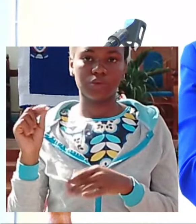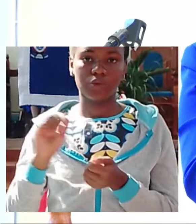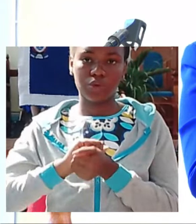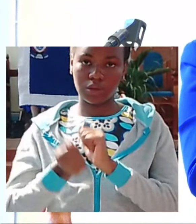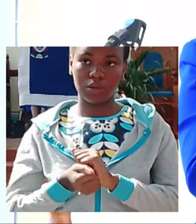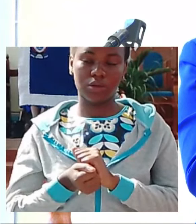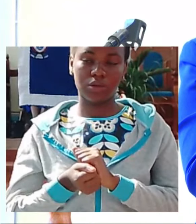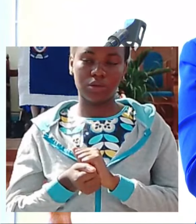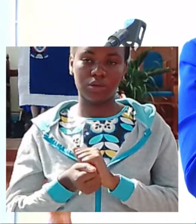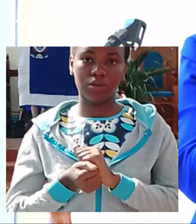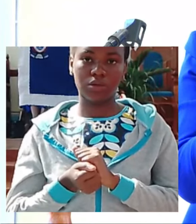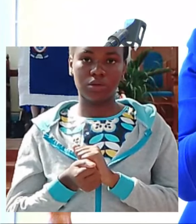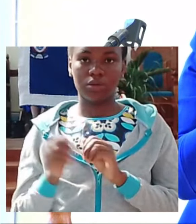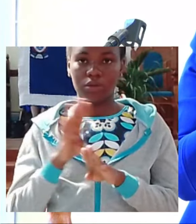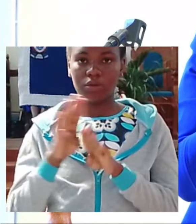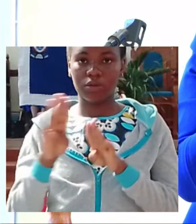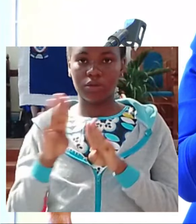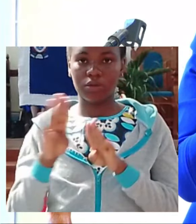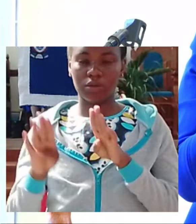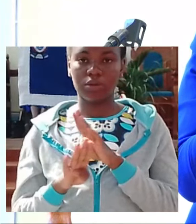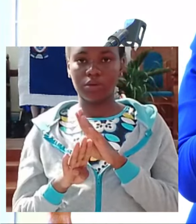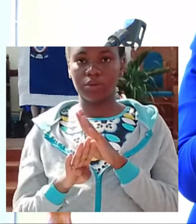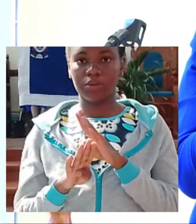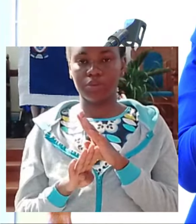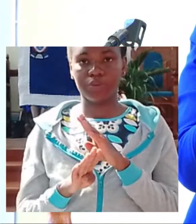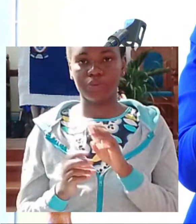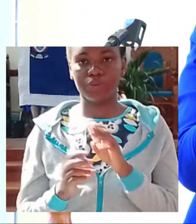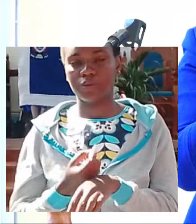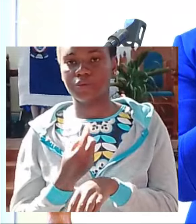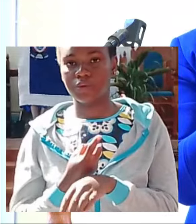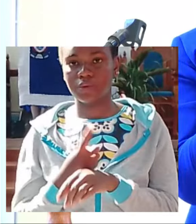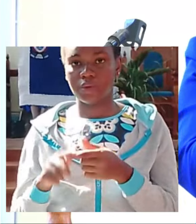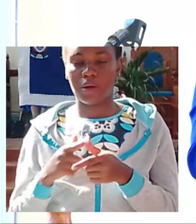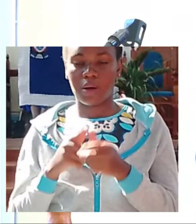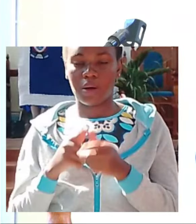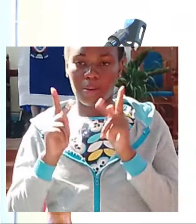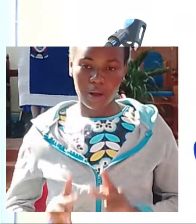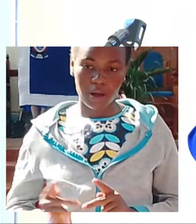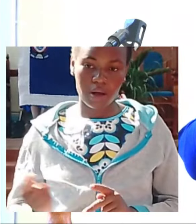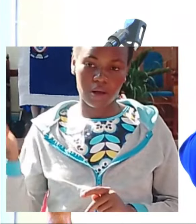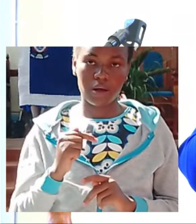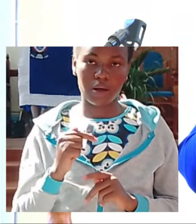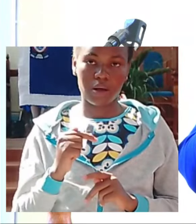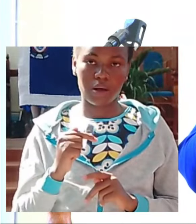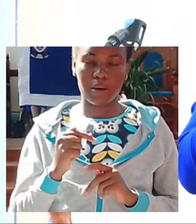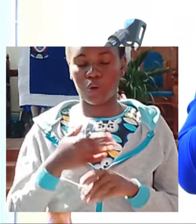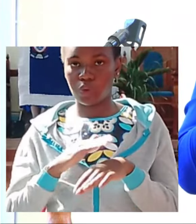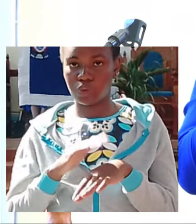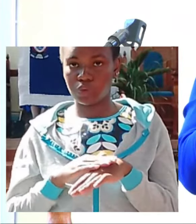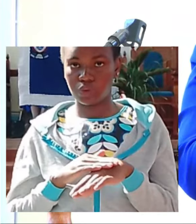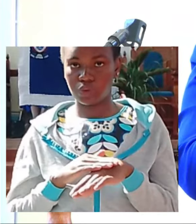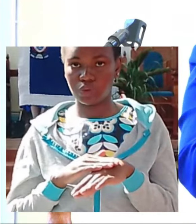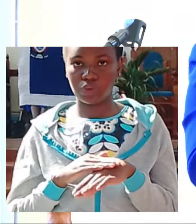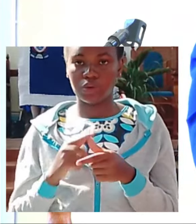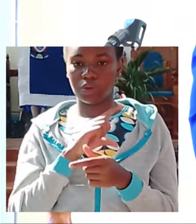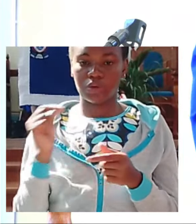change every minute. That if somebody comes here with something better, we are going